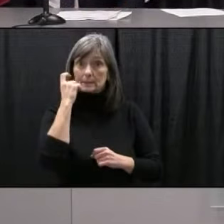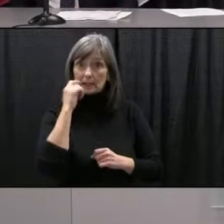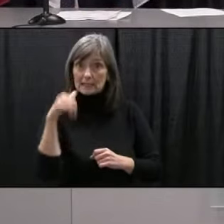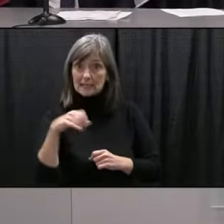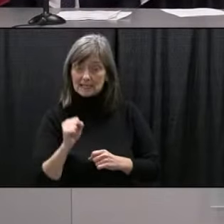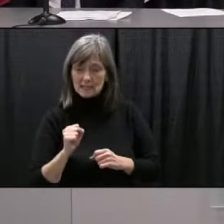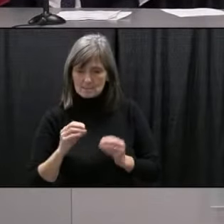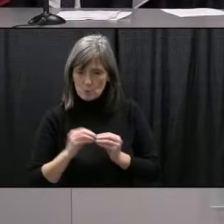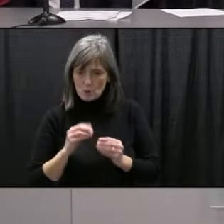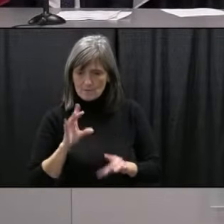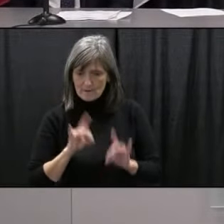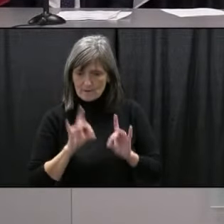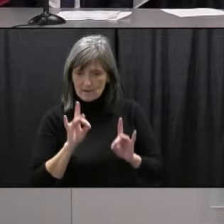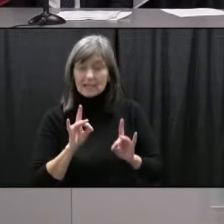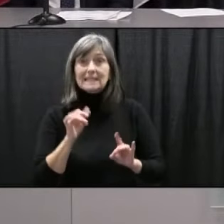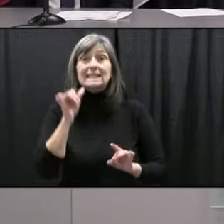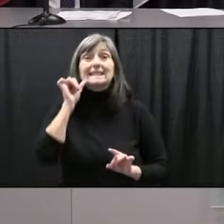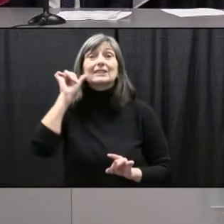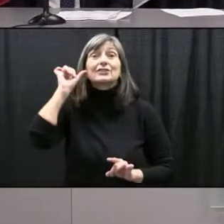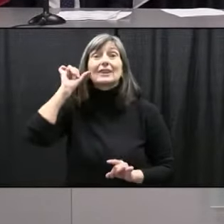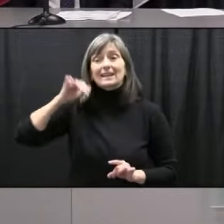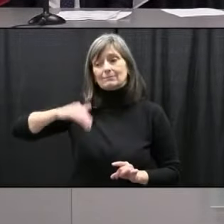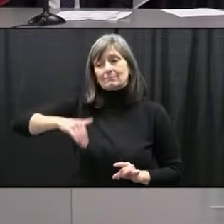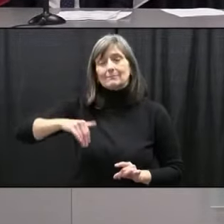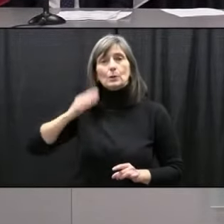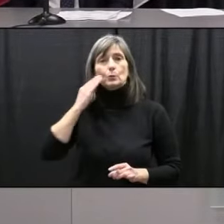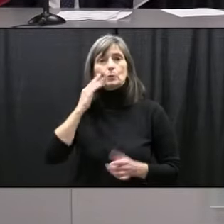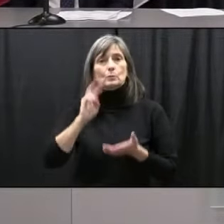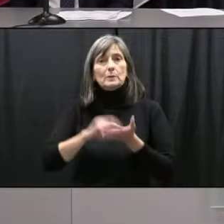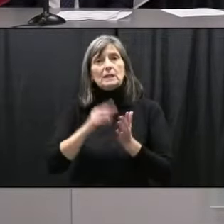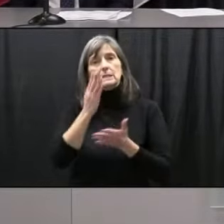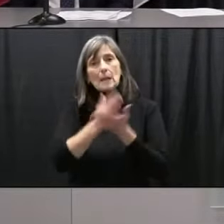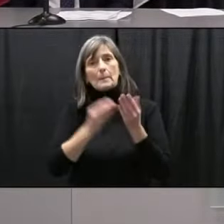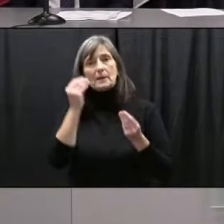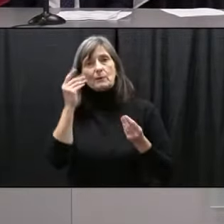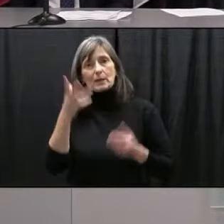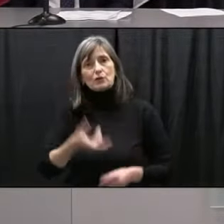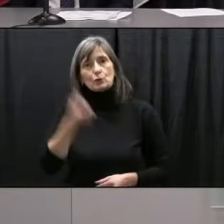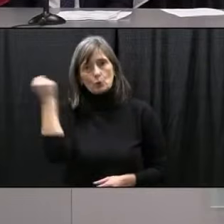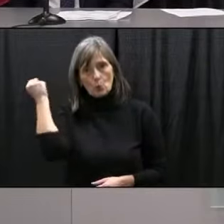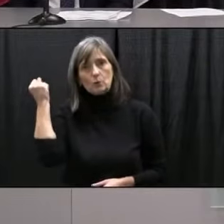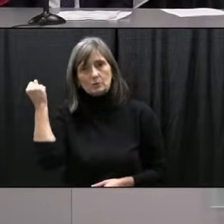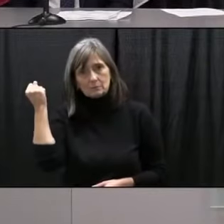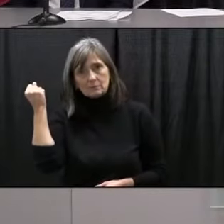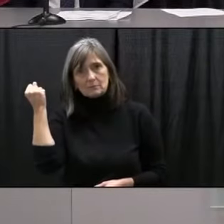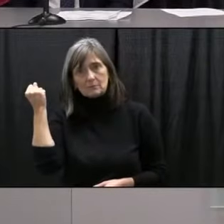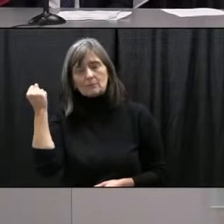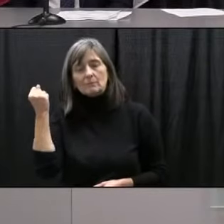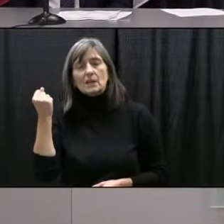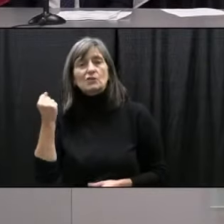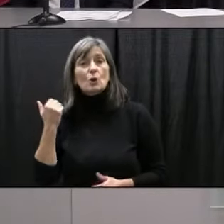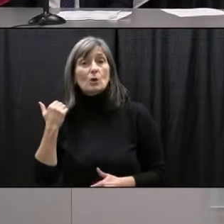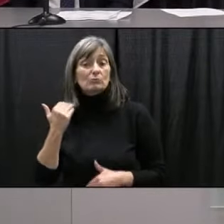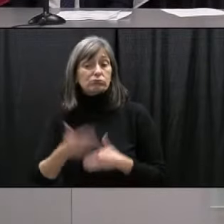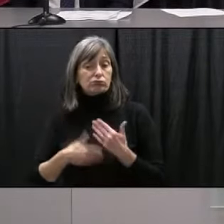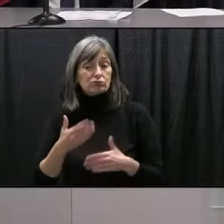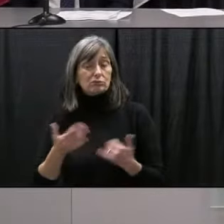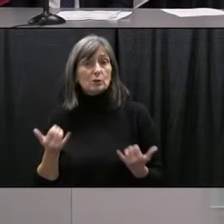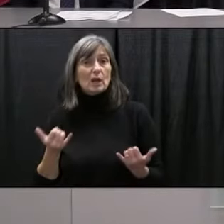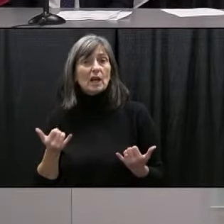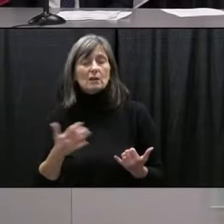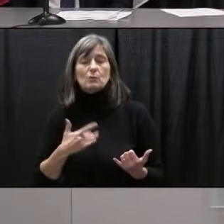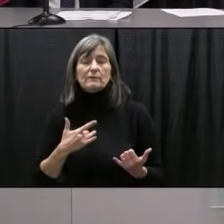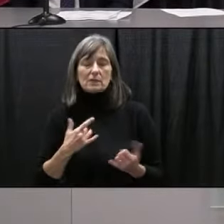we became aware late yesterday, that this was an issue, and in the workings of today felt it was necessary